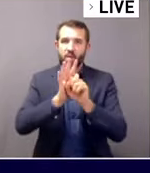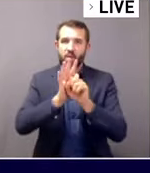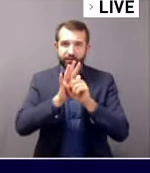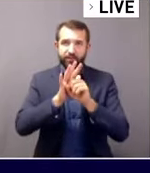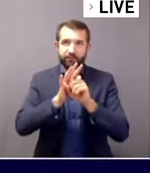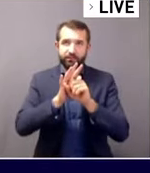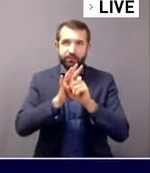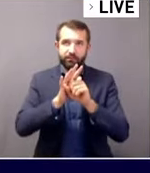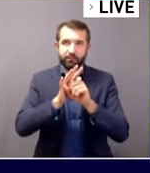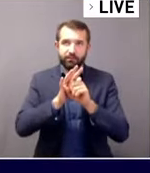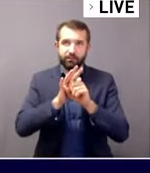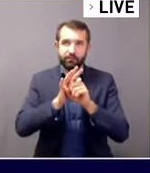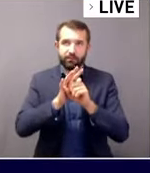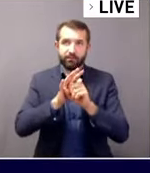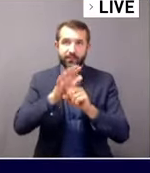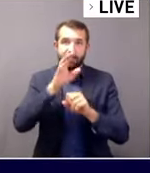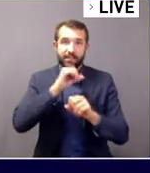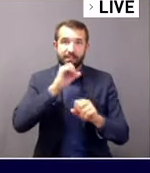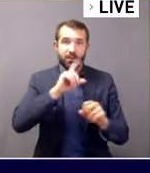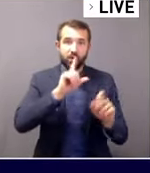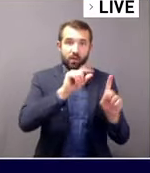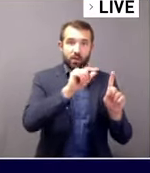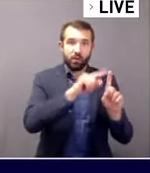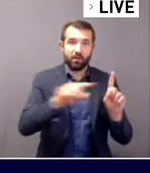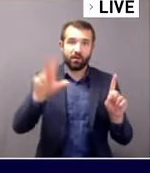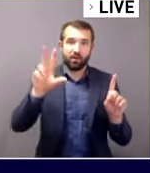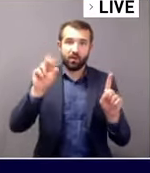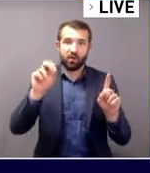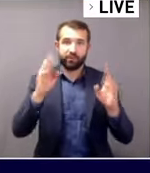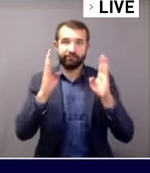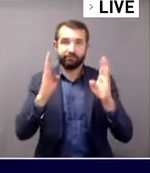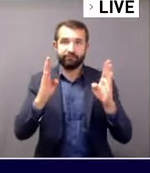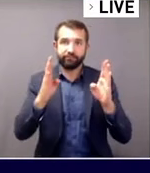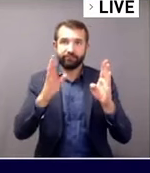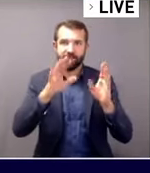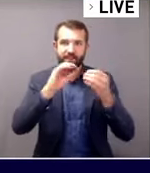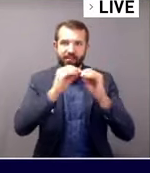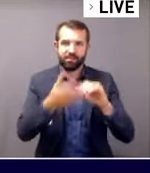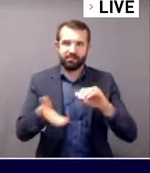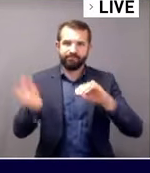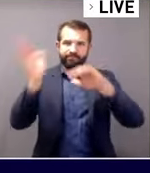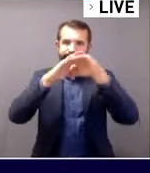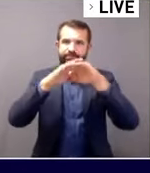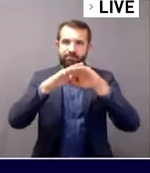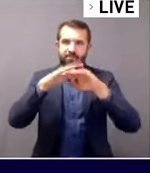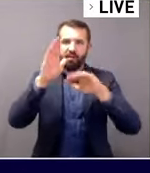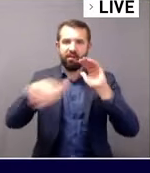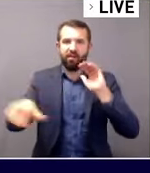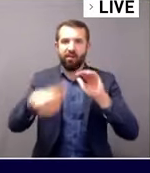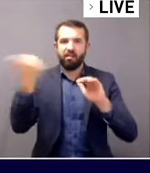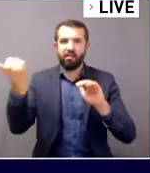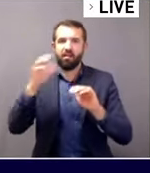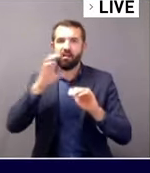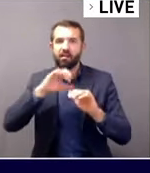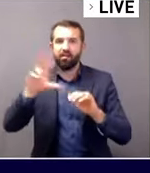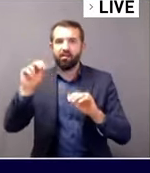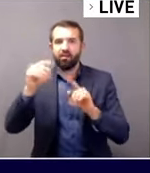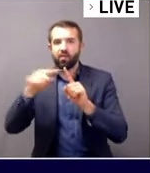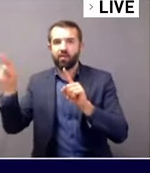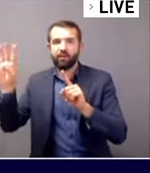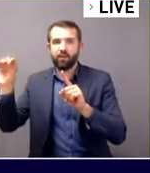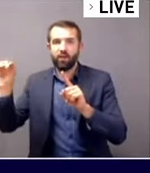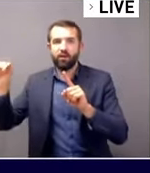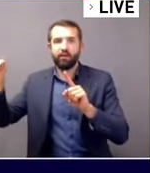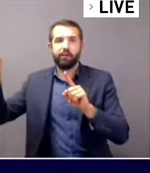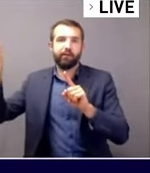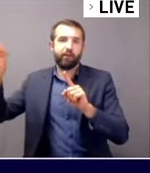30 year old group is expanding way faster than other age categories. They said they noticed that about a week ago, the 50